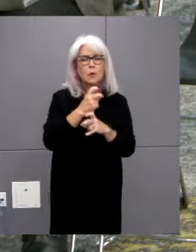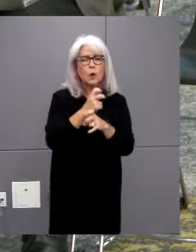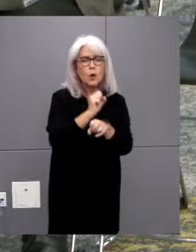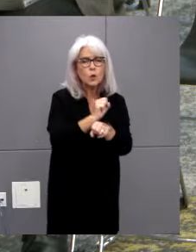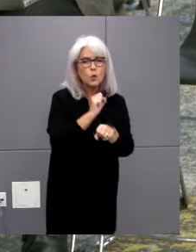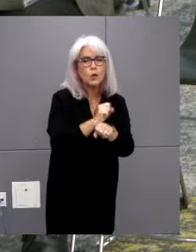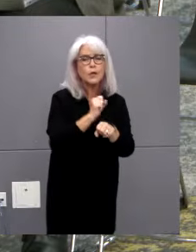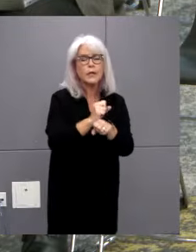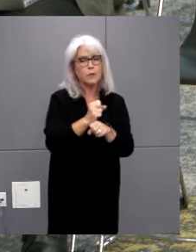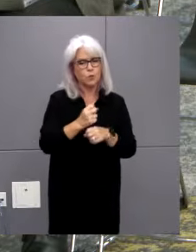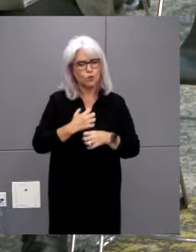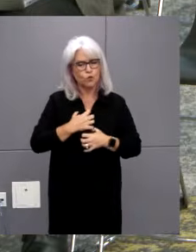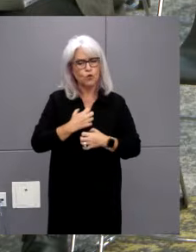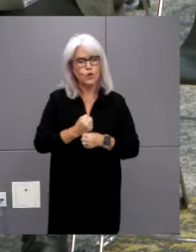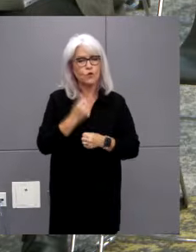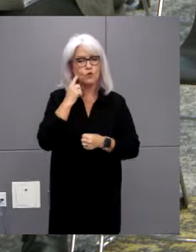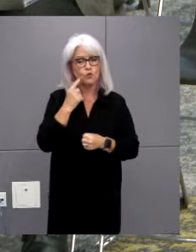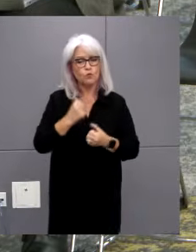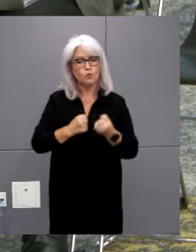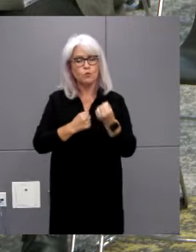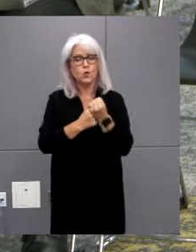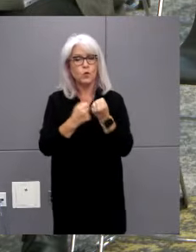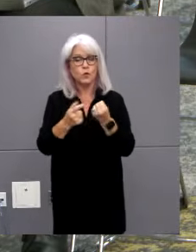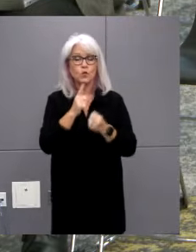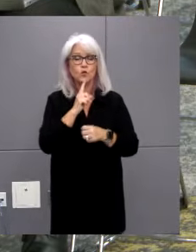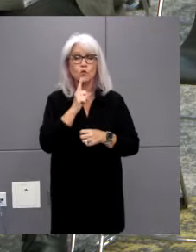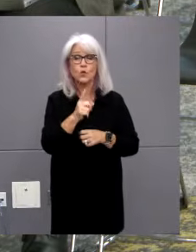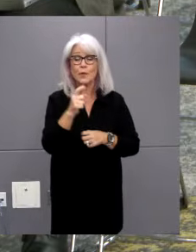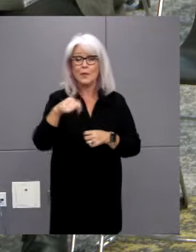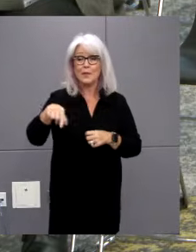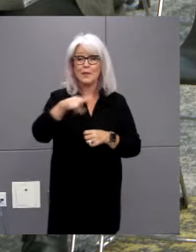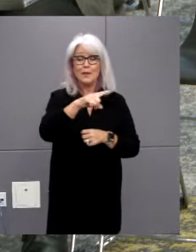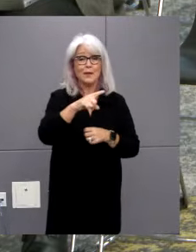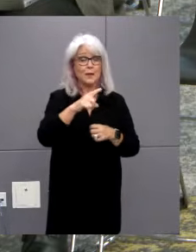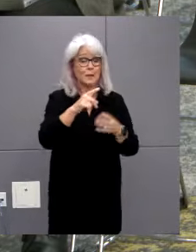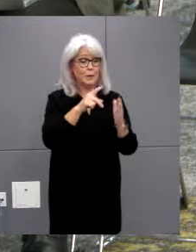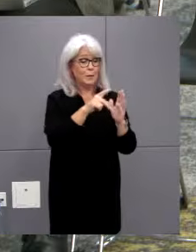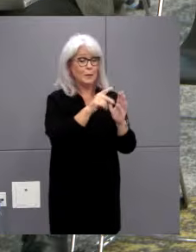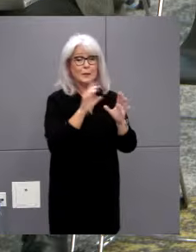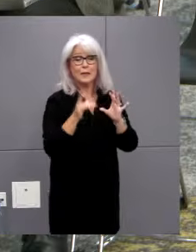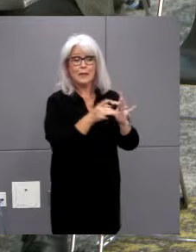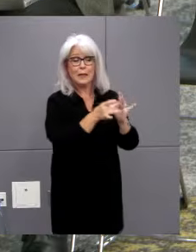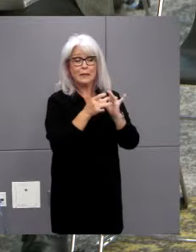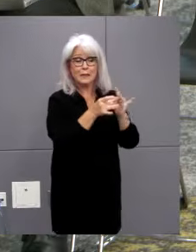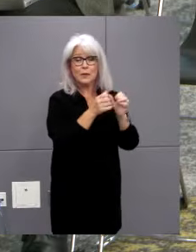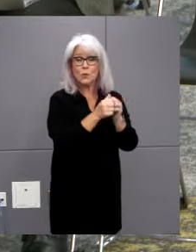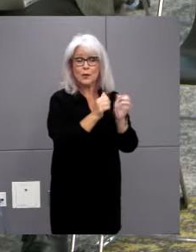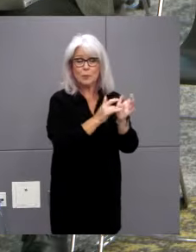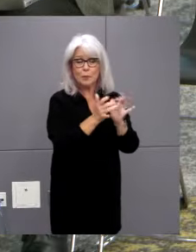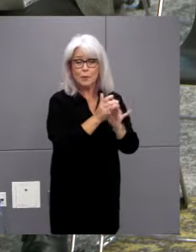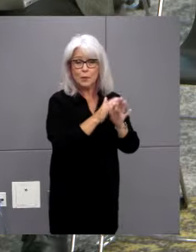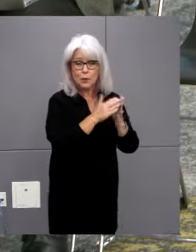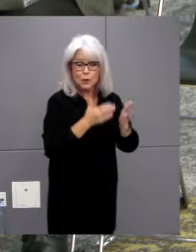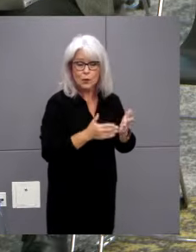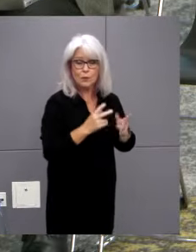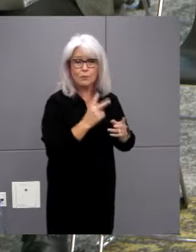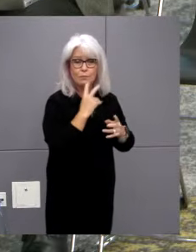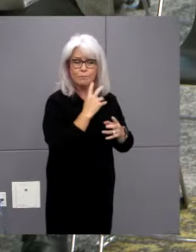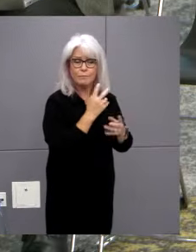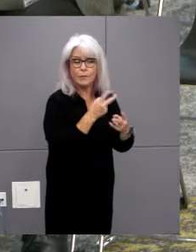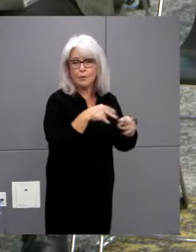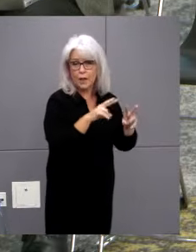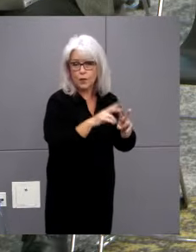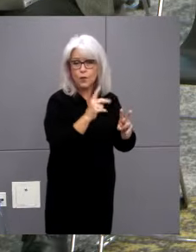to stand for truth. Many of the principles this country was built upon came from biblical values: loving your neighbor, personal